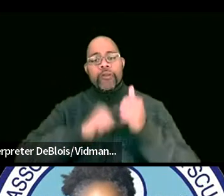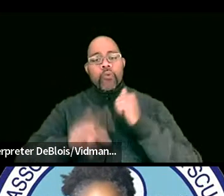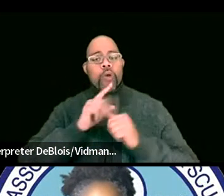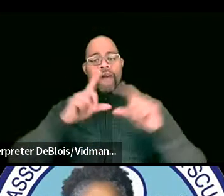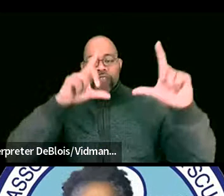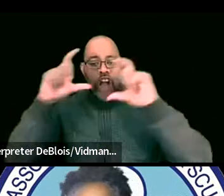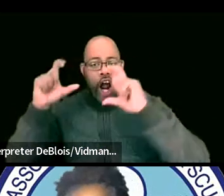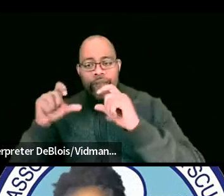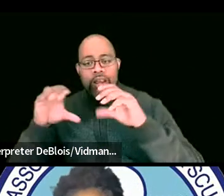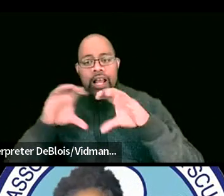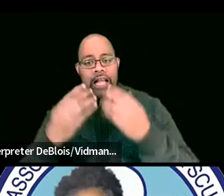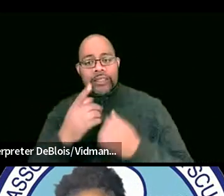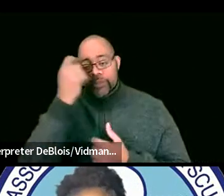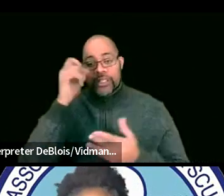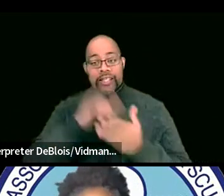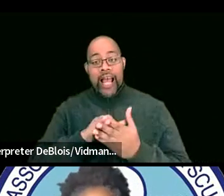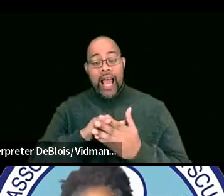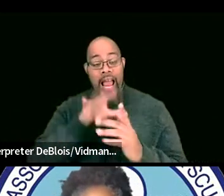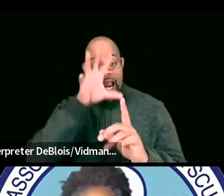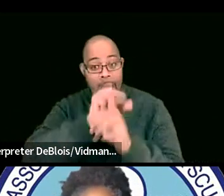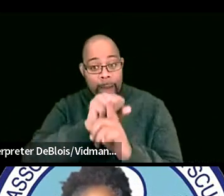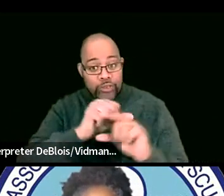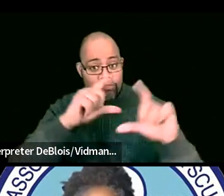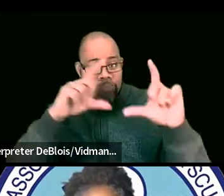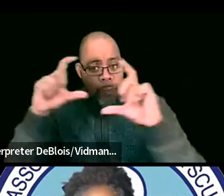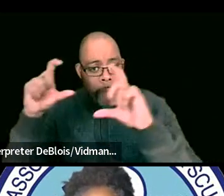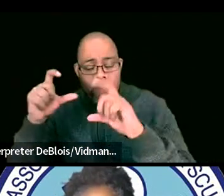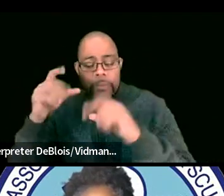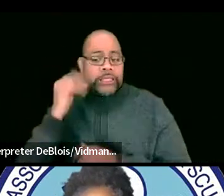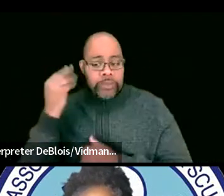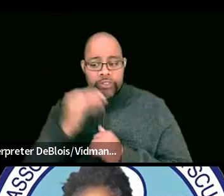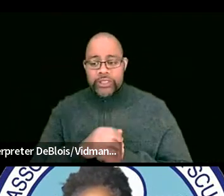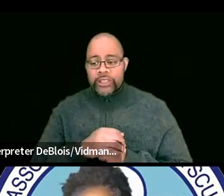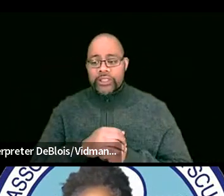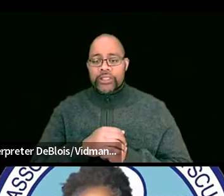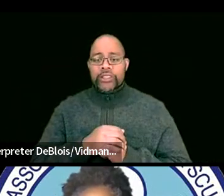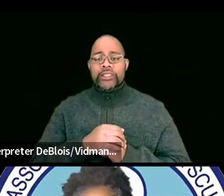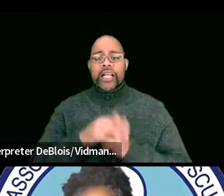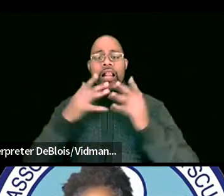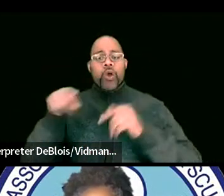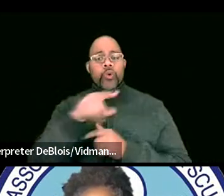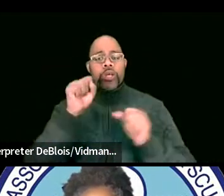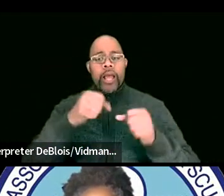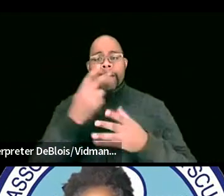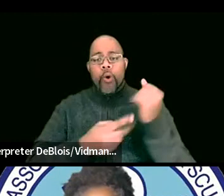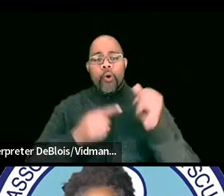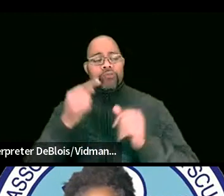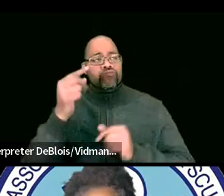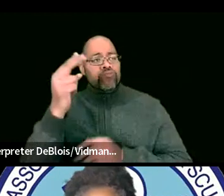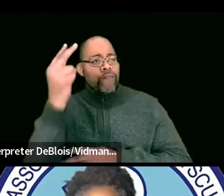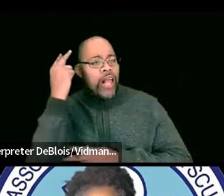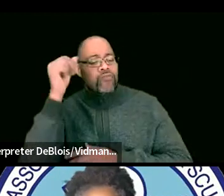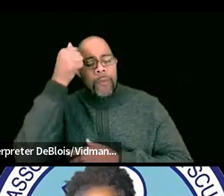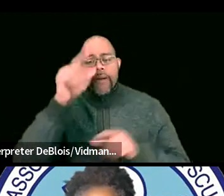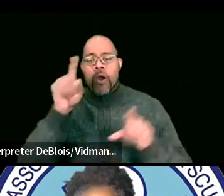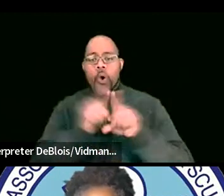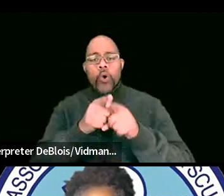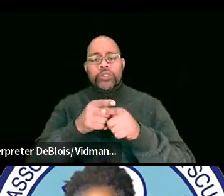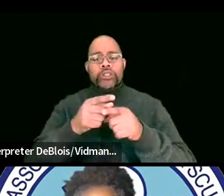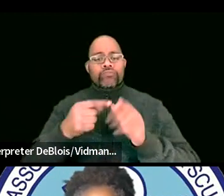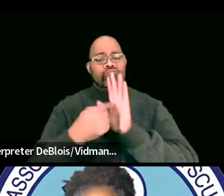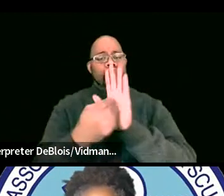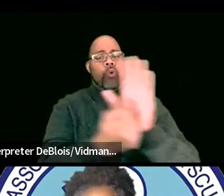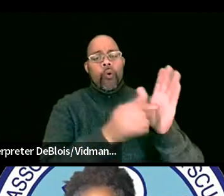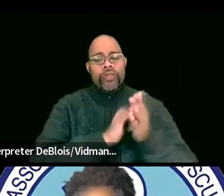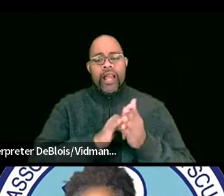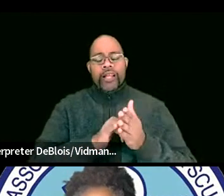photography courses, because capturing your experience allows you to both reflect, remember, but also, as Andrea touched on, be able to share